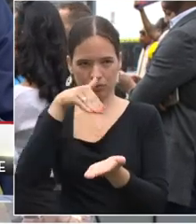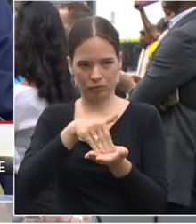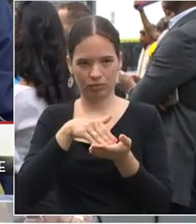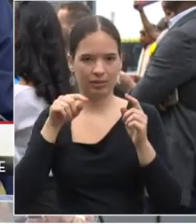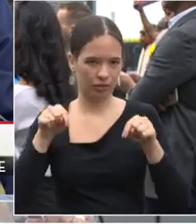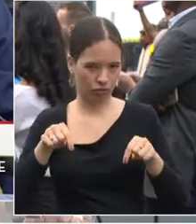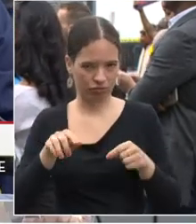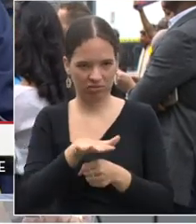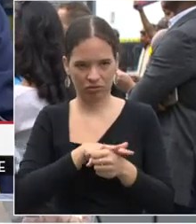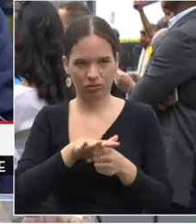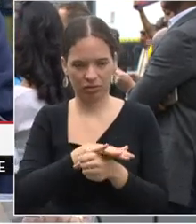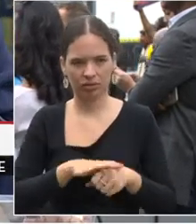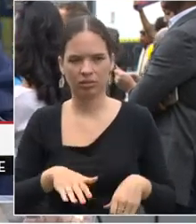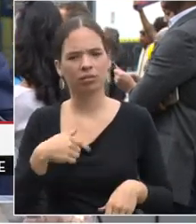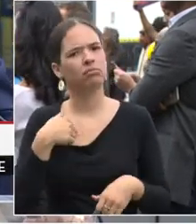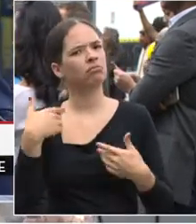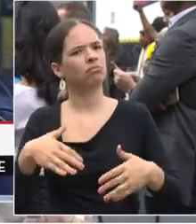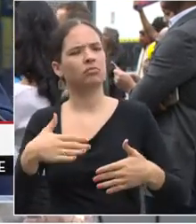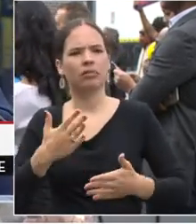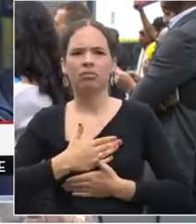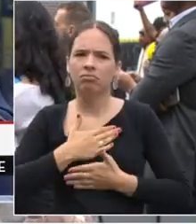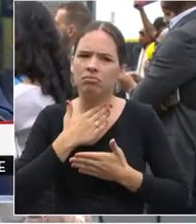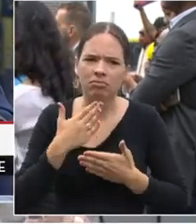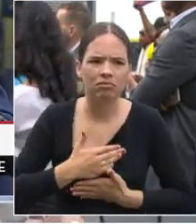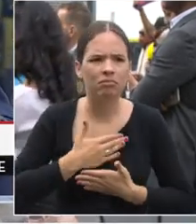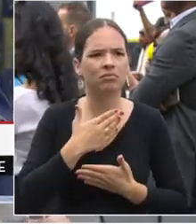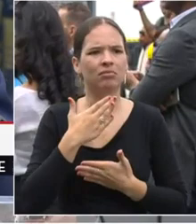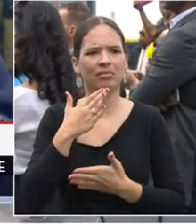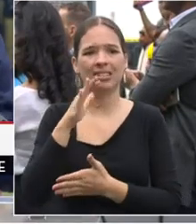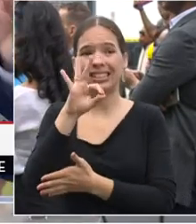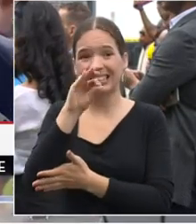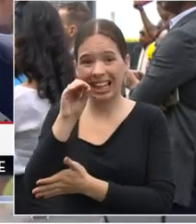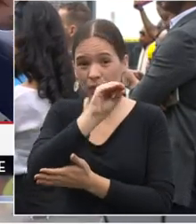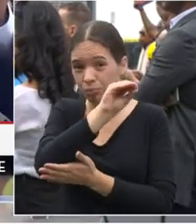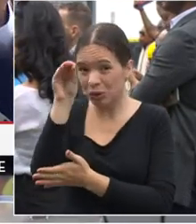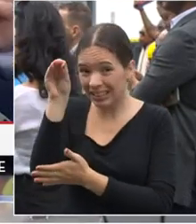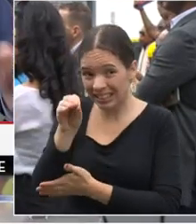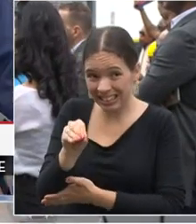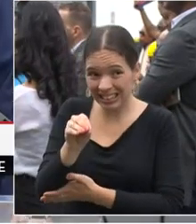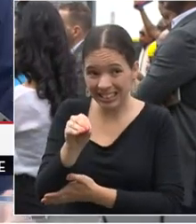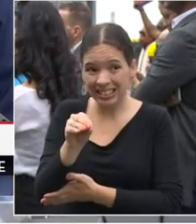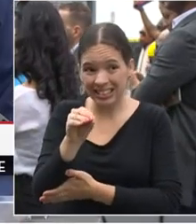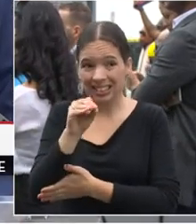pleased also that 90%,